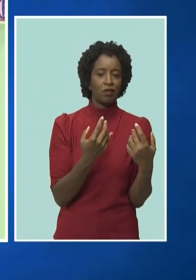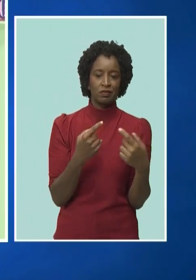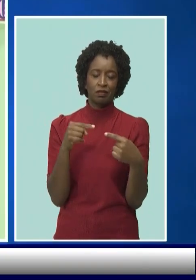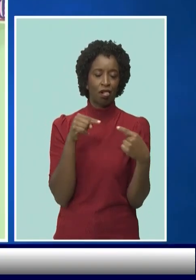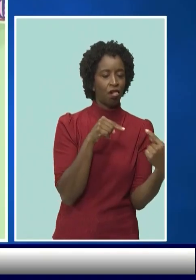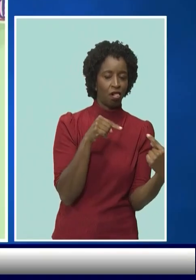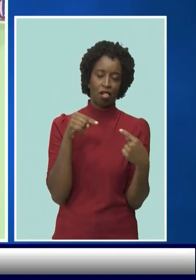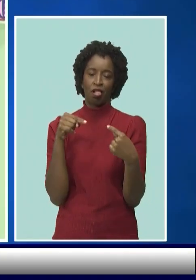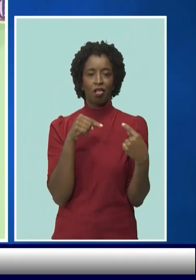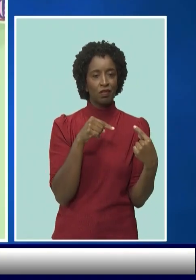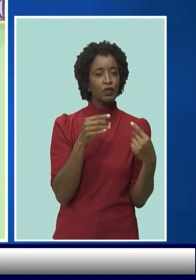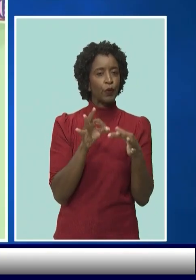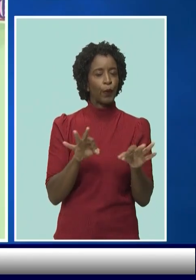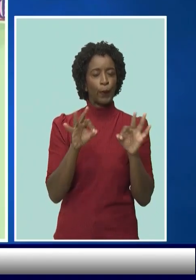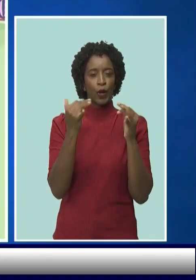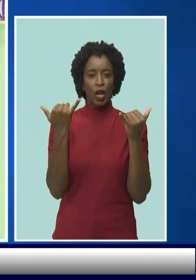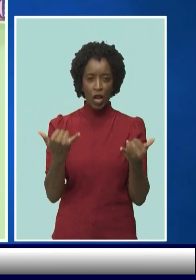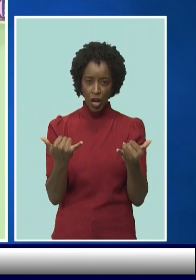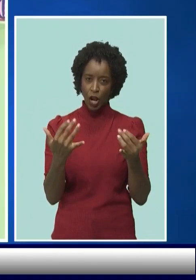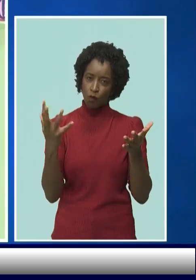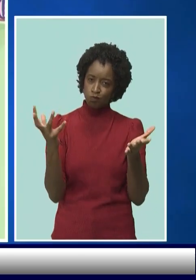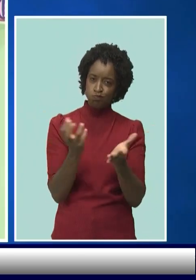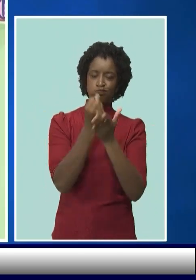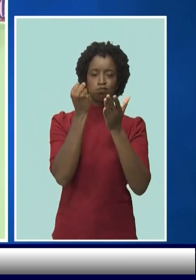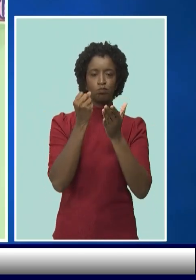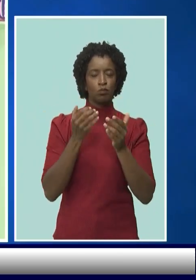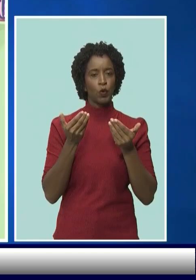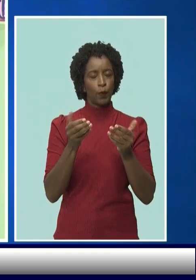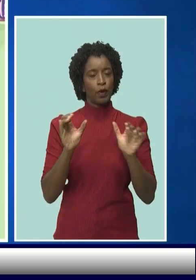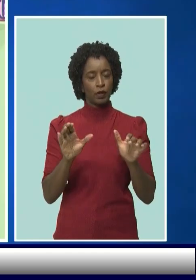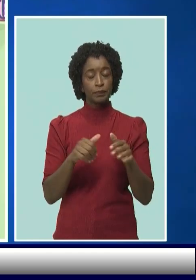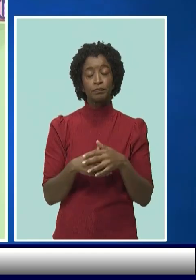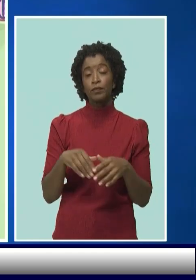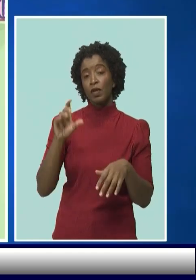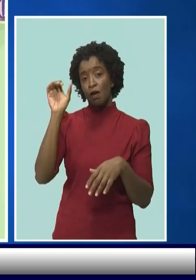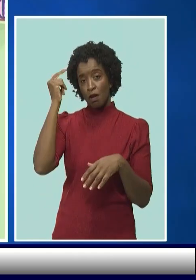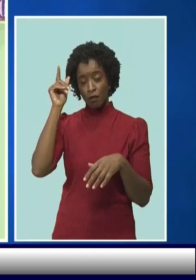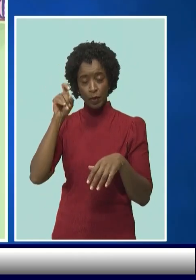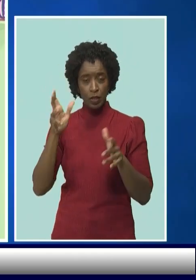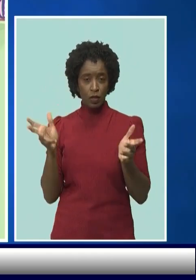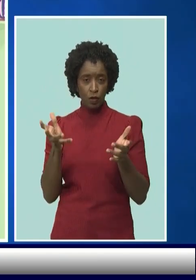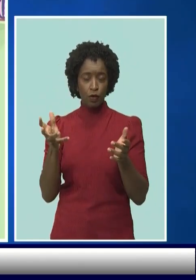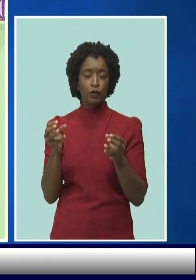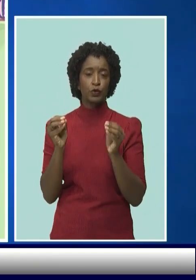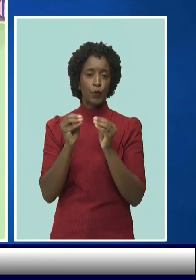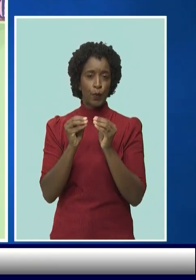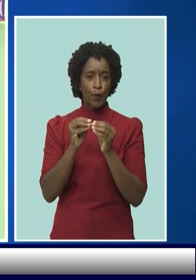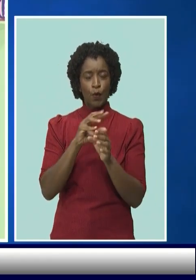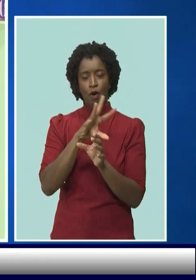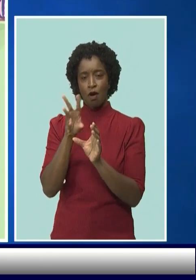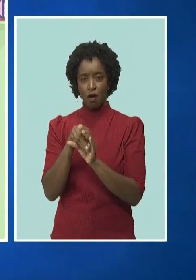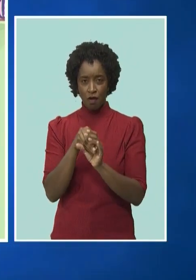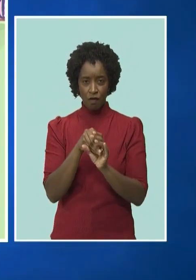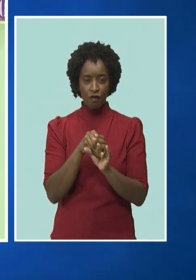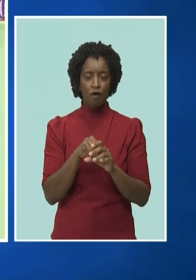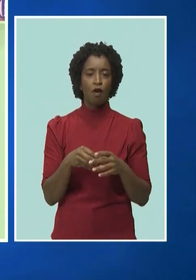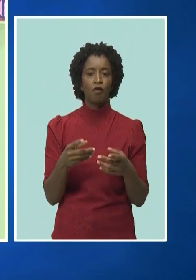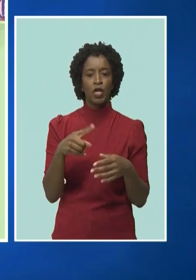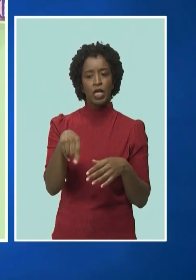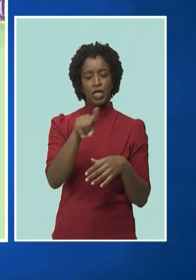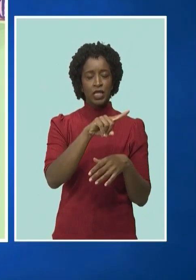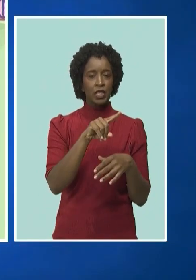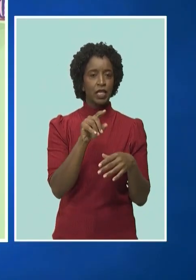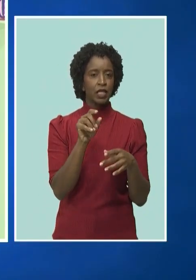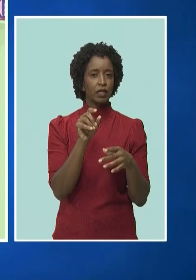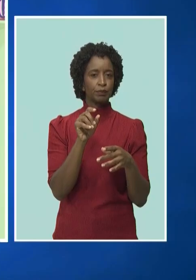to encourage the involvement of other key stakeholders, including more and more civil society organizations in this process.